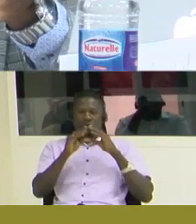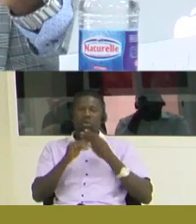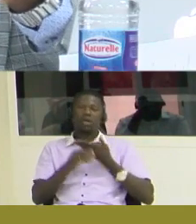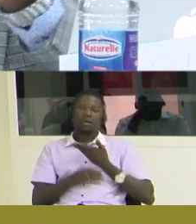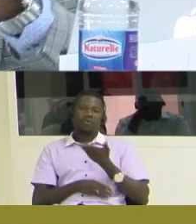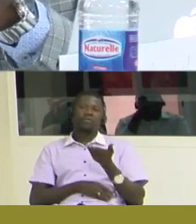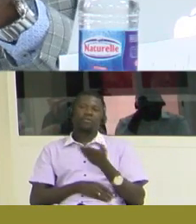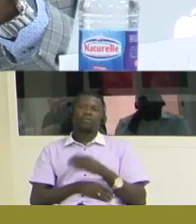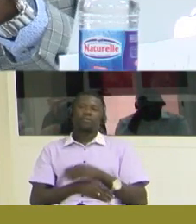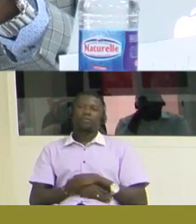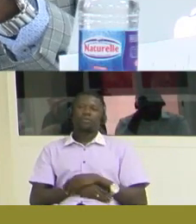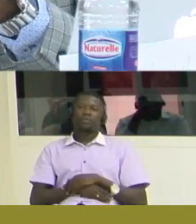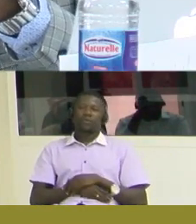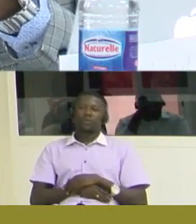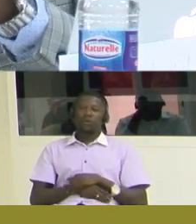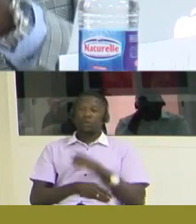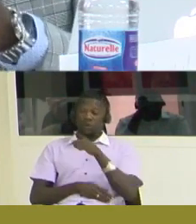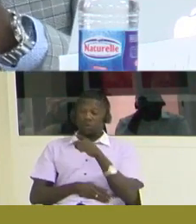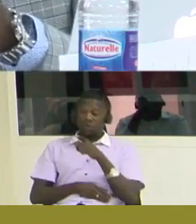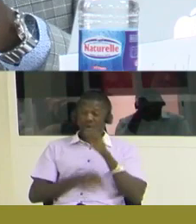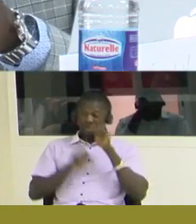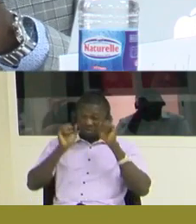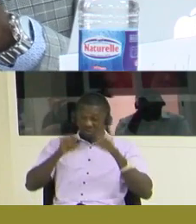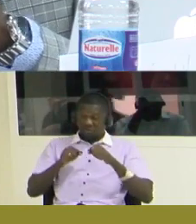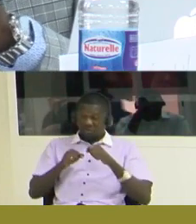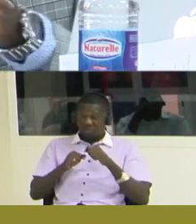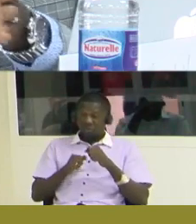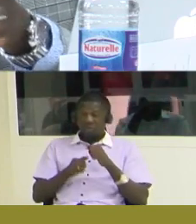we are you able to establish